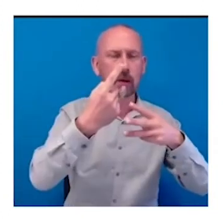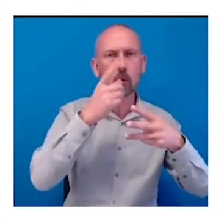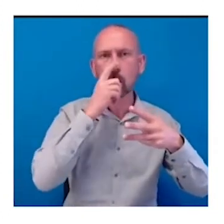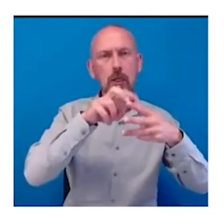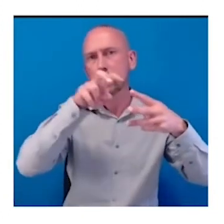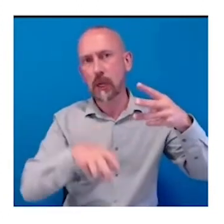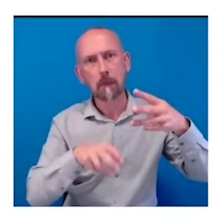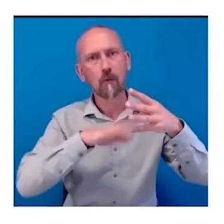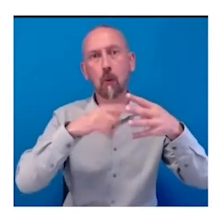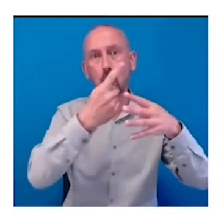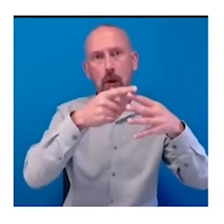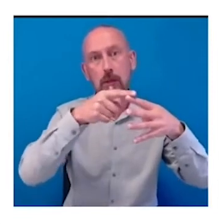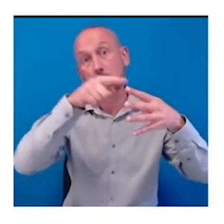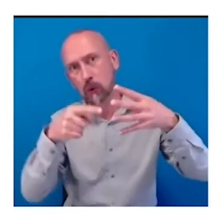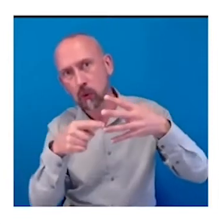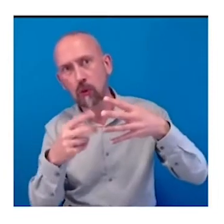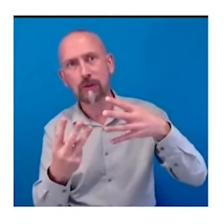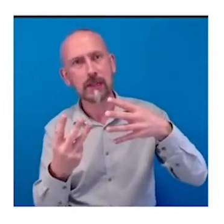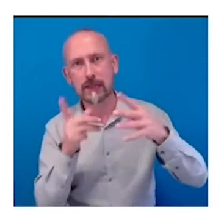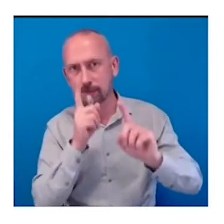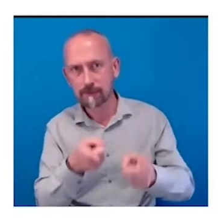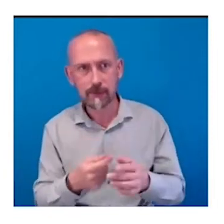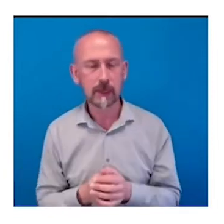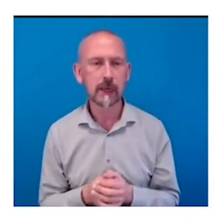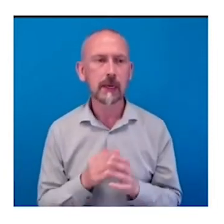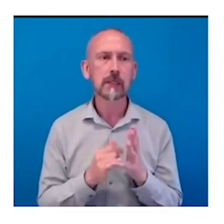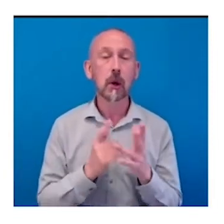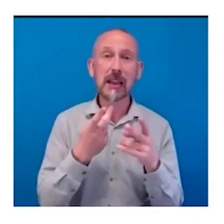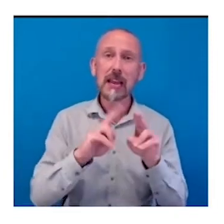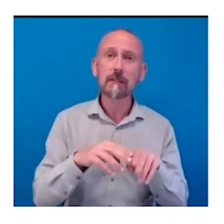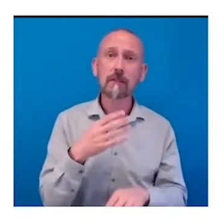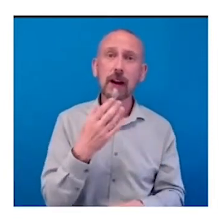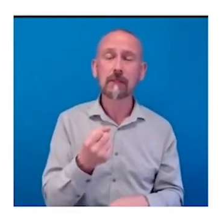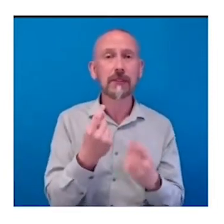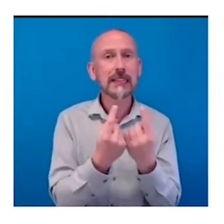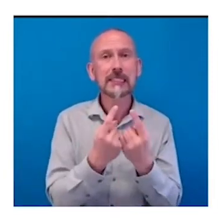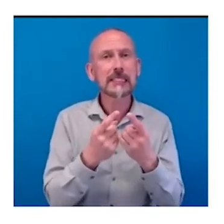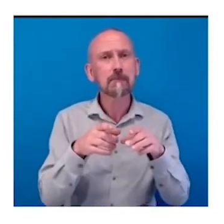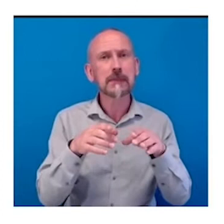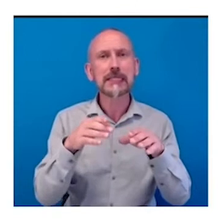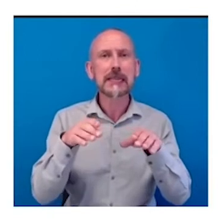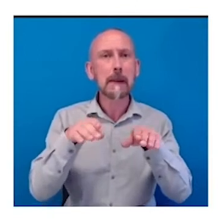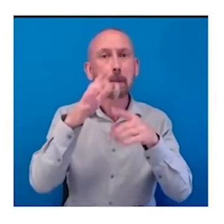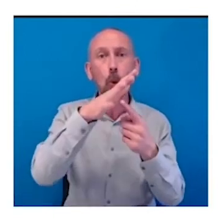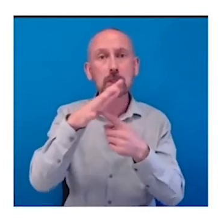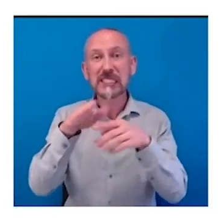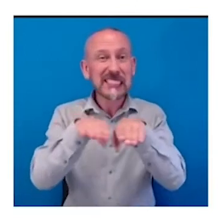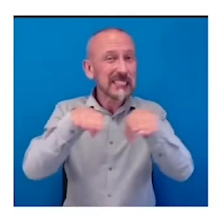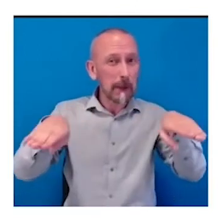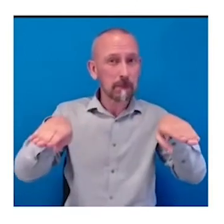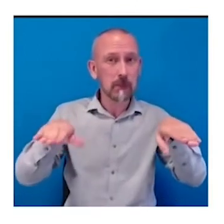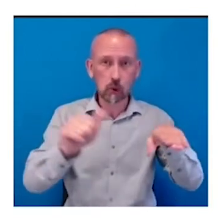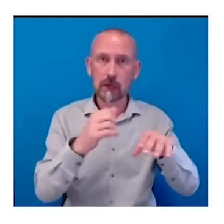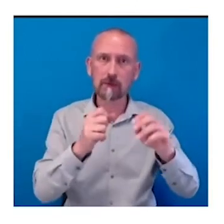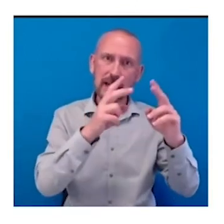3. And items of equal importance should be equal level headings. So if a subheading 3 is being used and then the